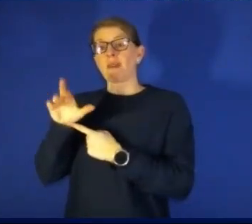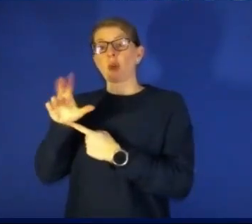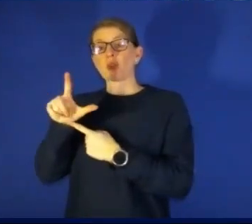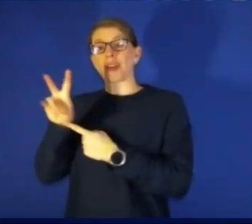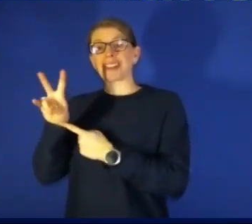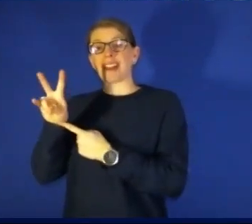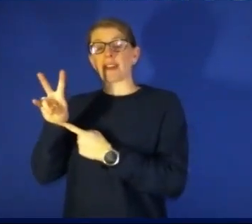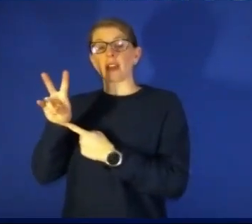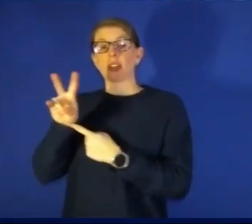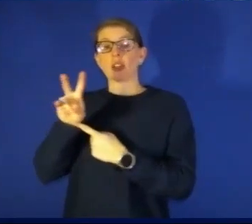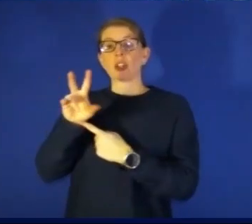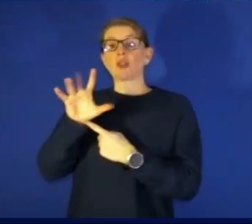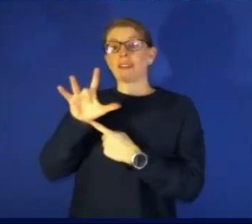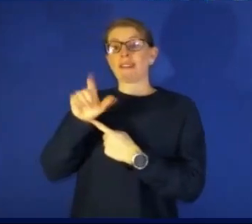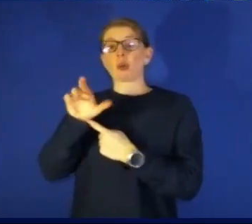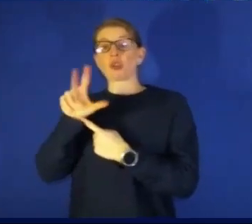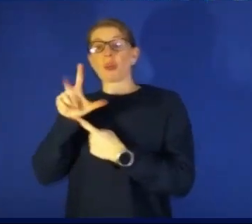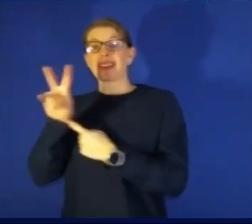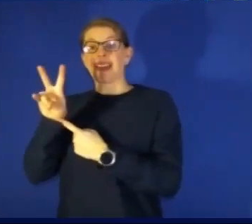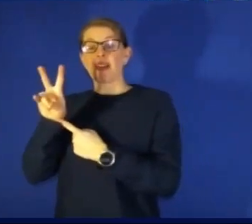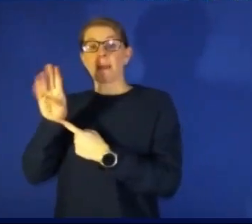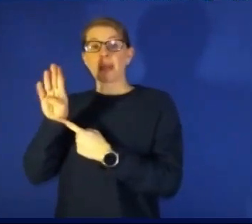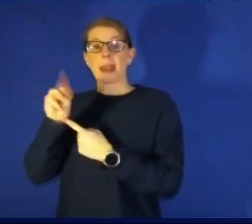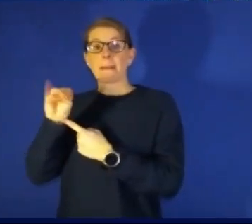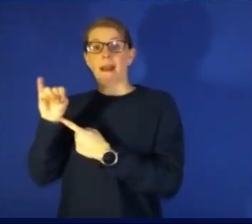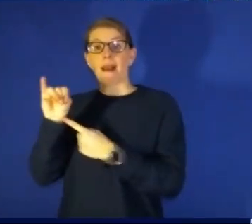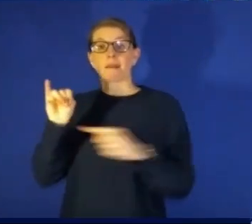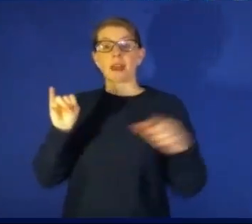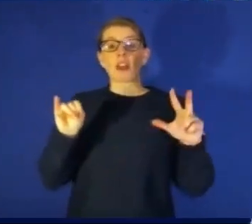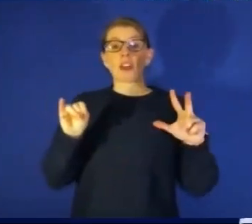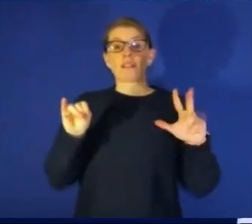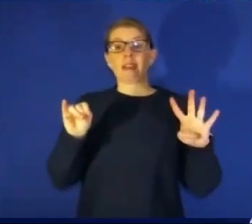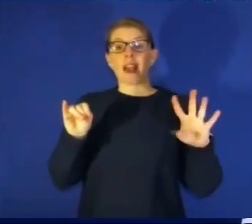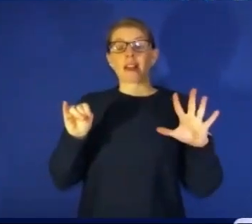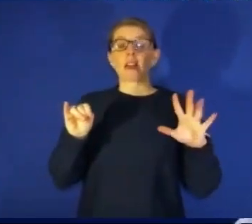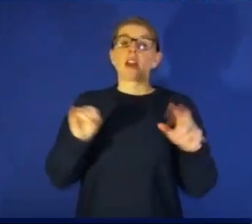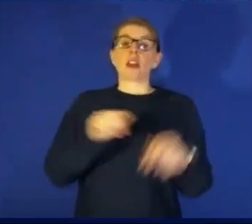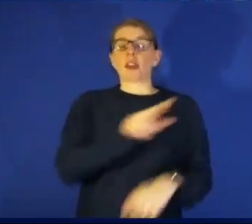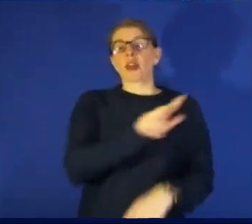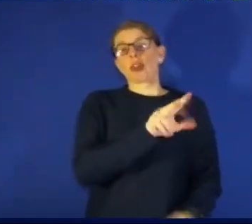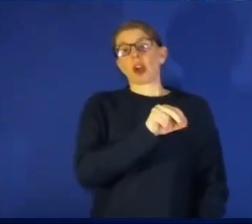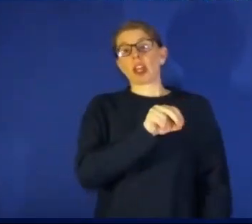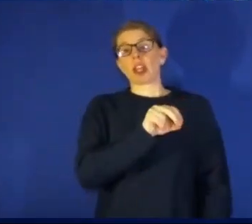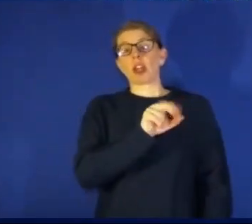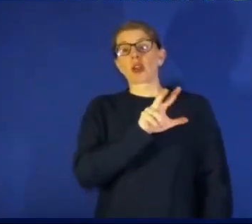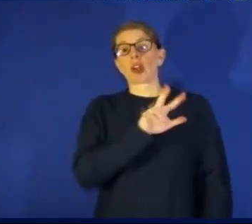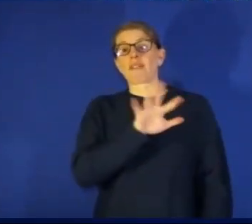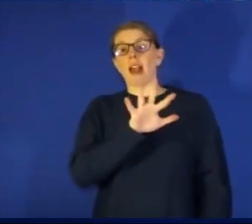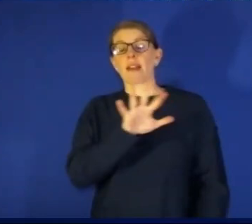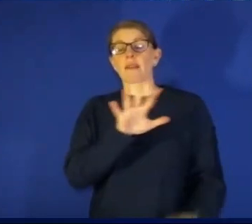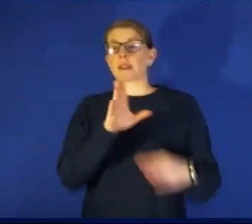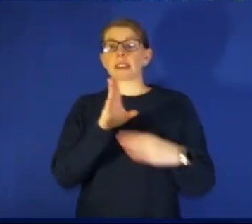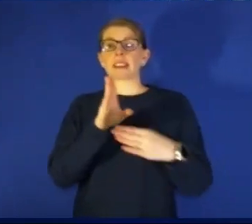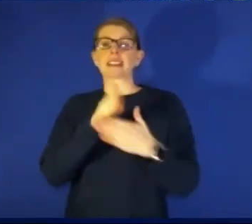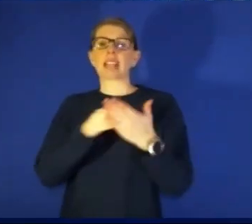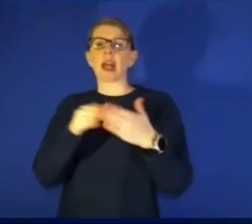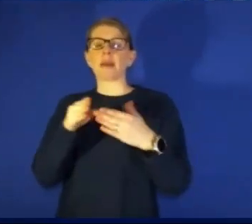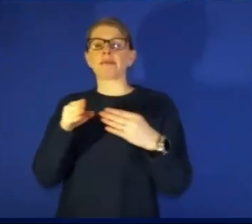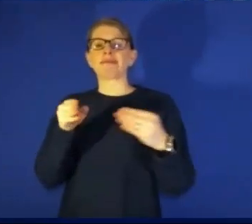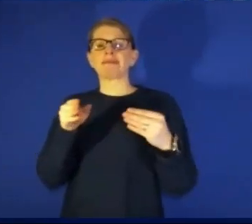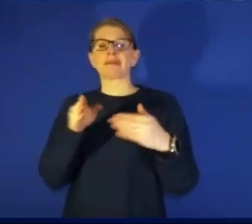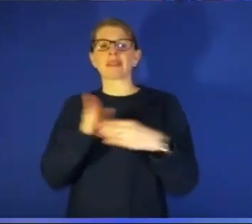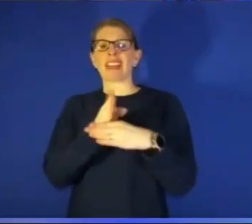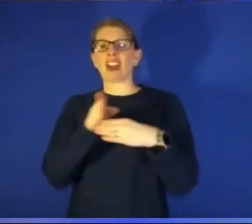as Caucasians who have a BMI of 30 or 35. So there's some genetic variation in it. But the answer to that question is